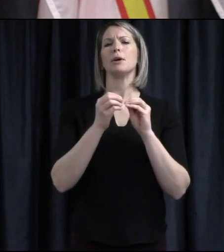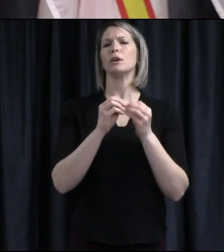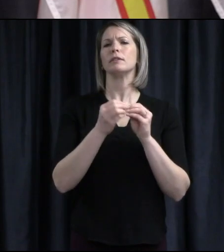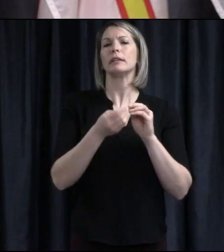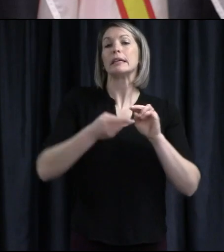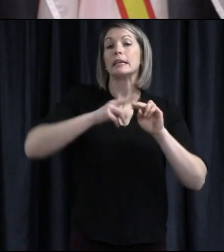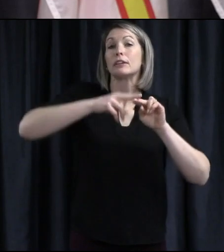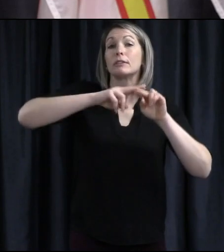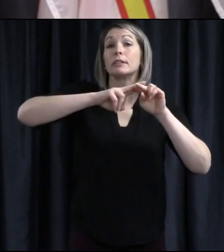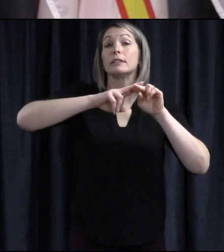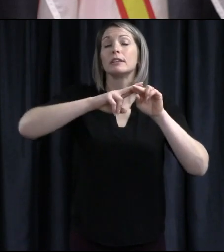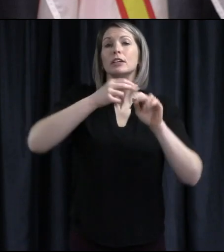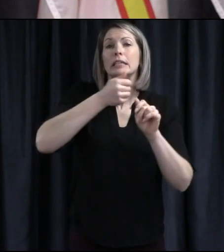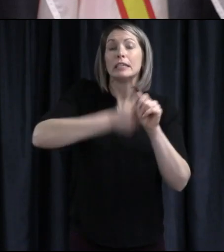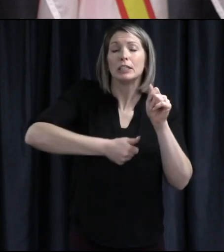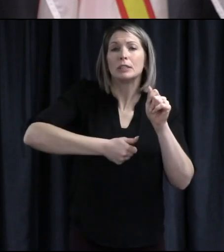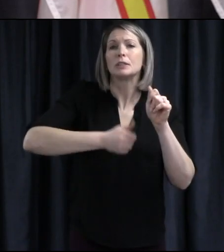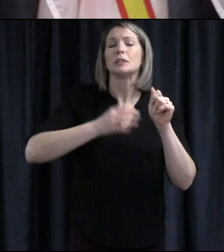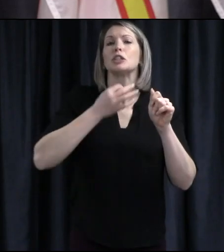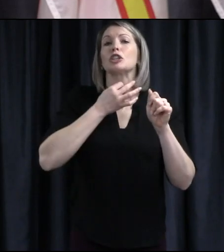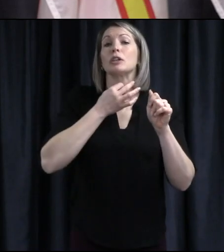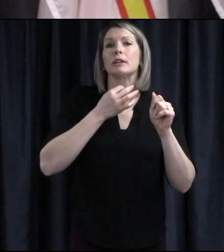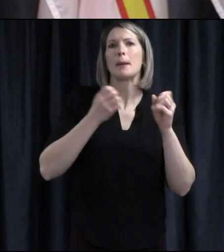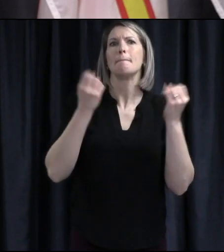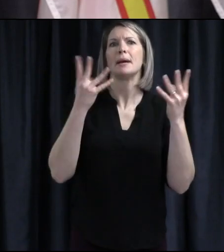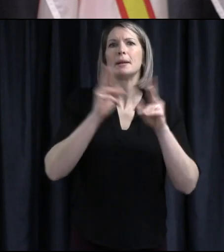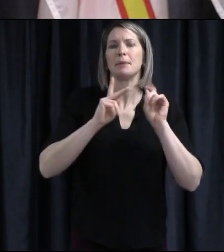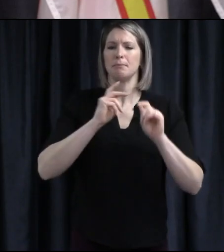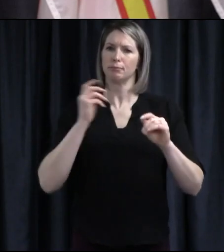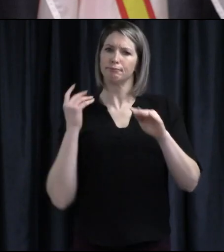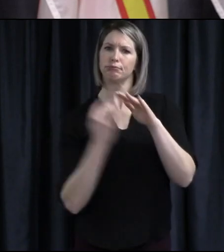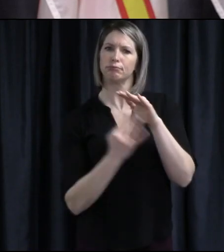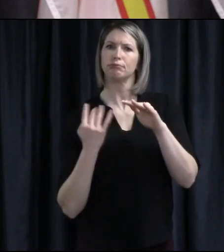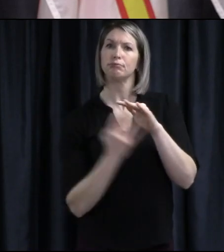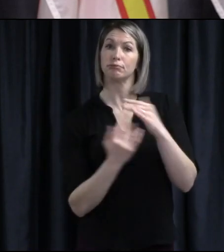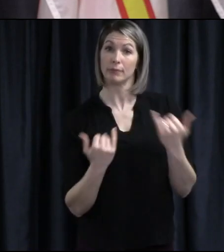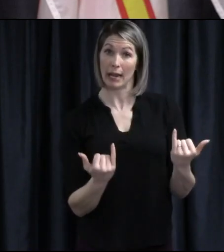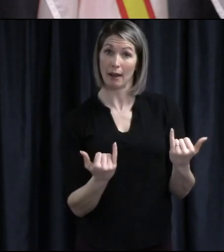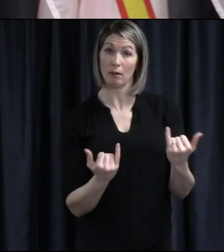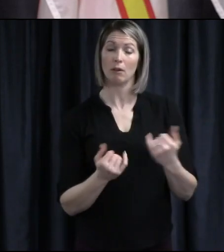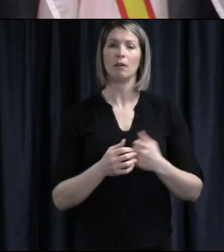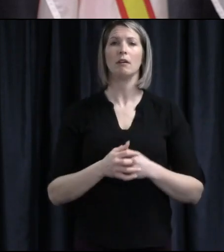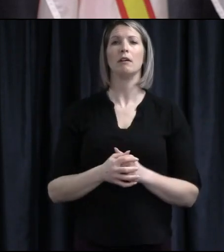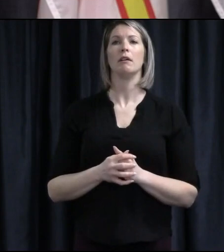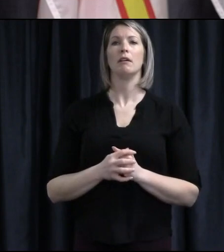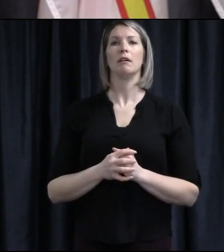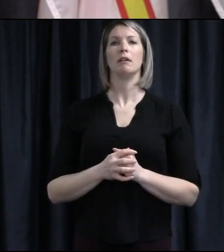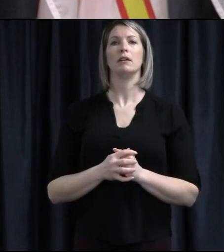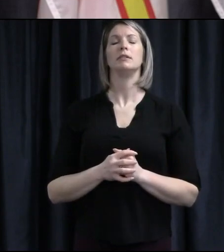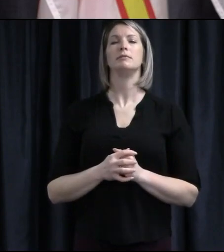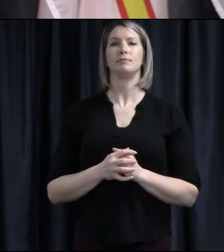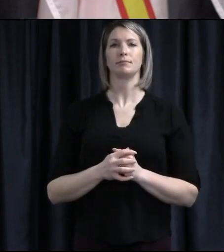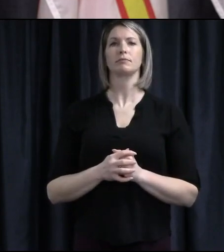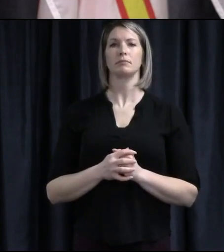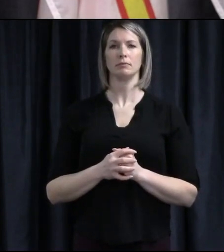do now that we have those places? So those